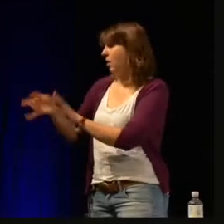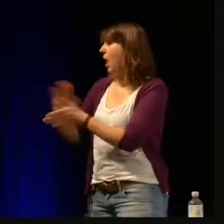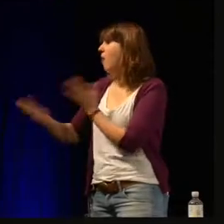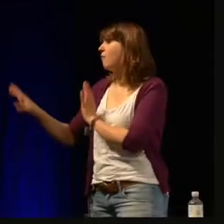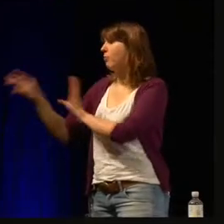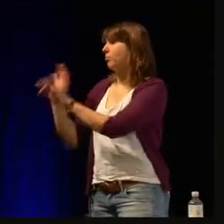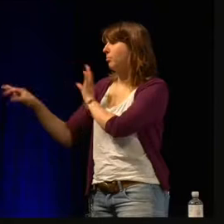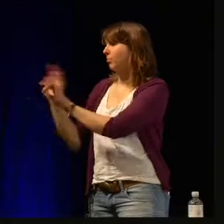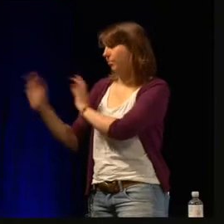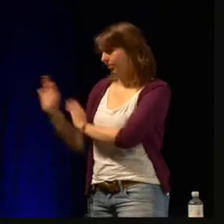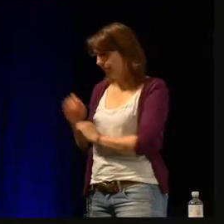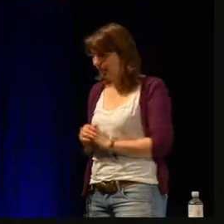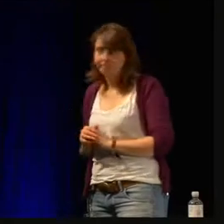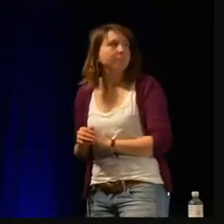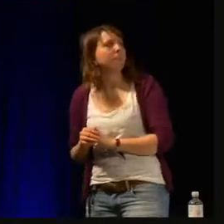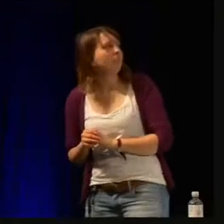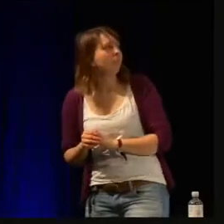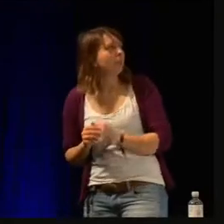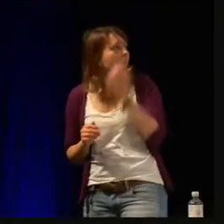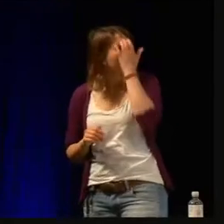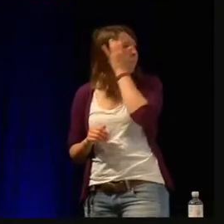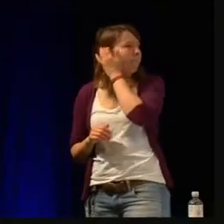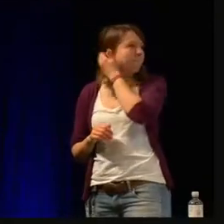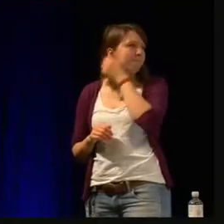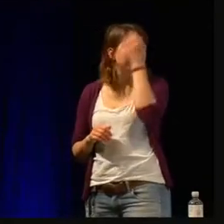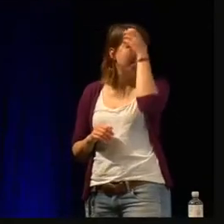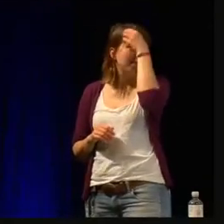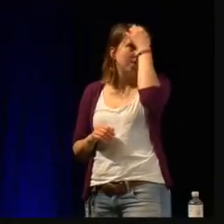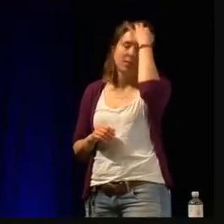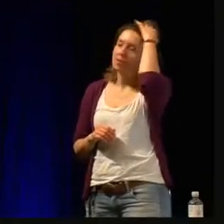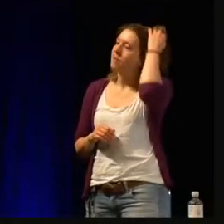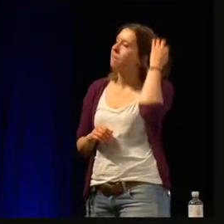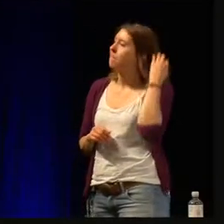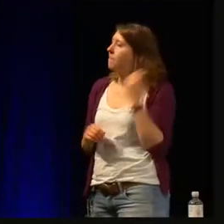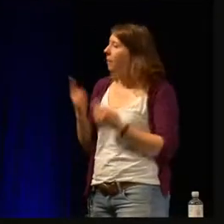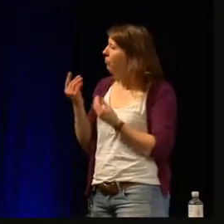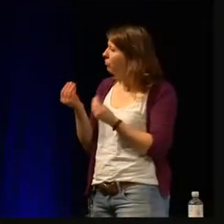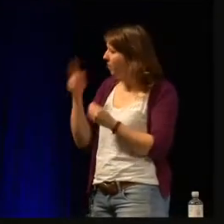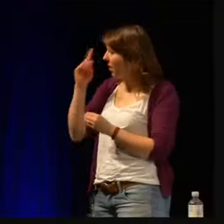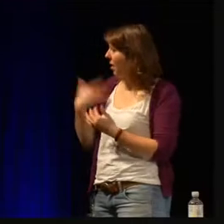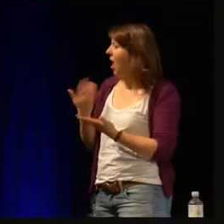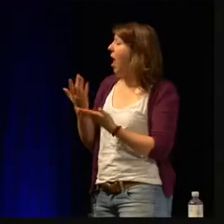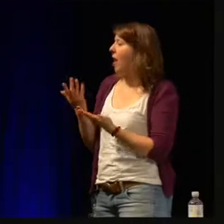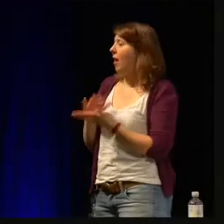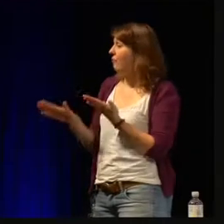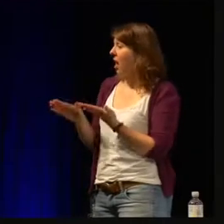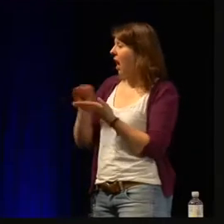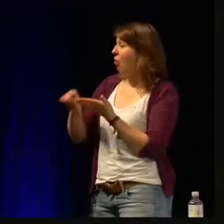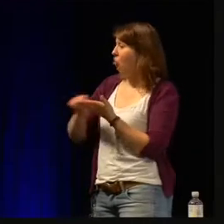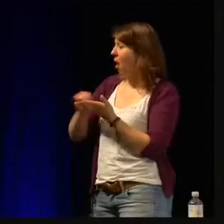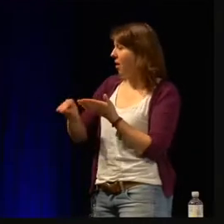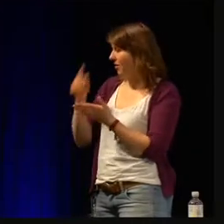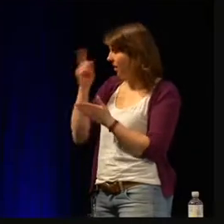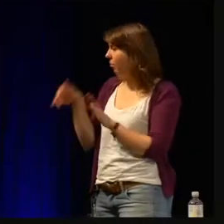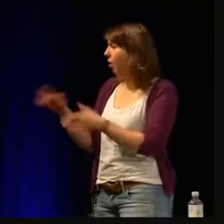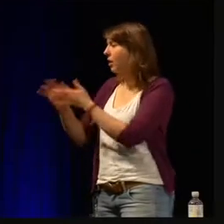internet, from sites like LinkedIn and other sources.